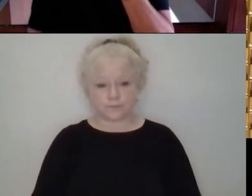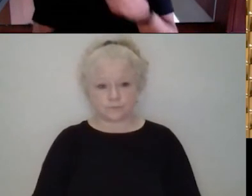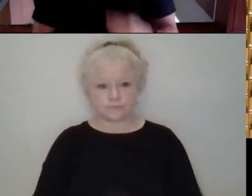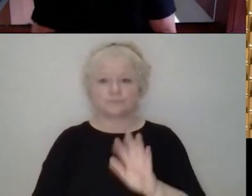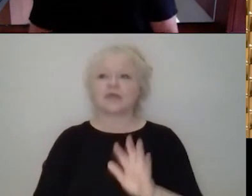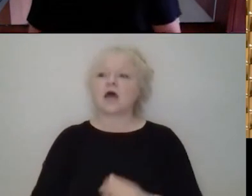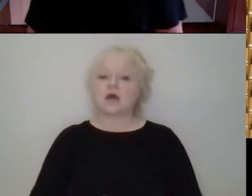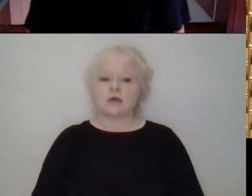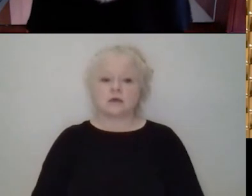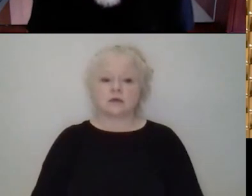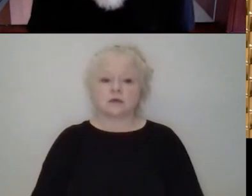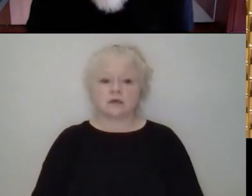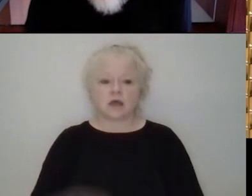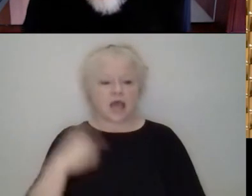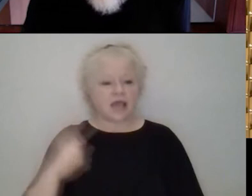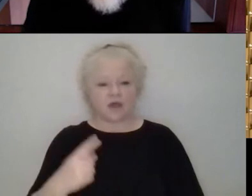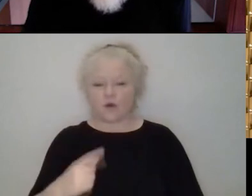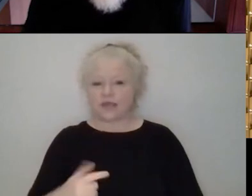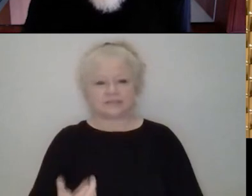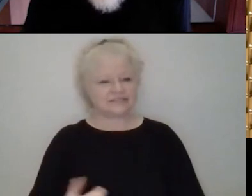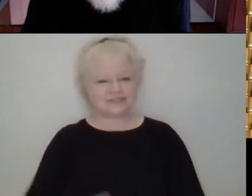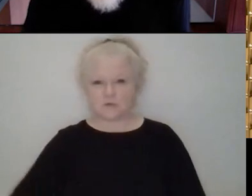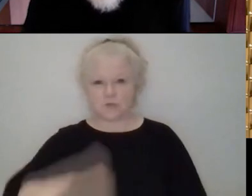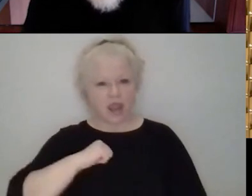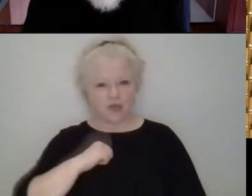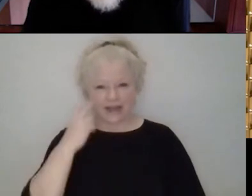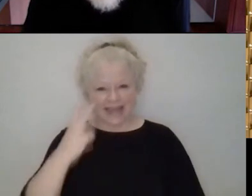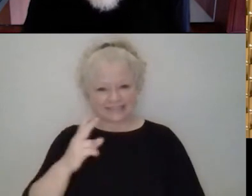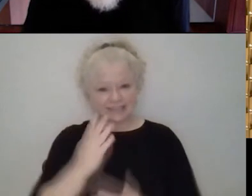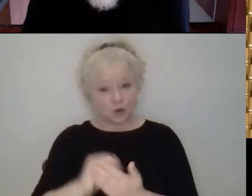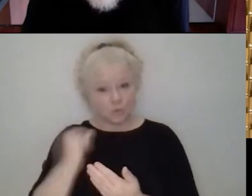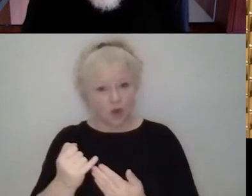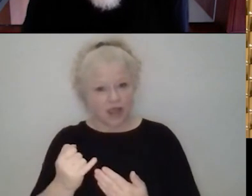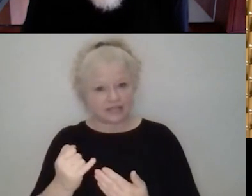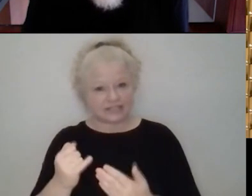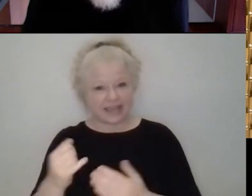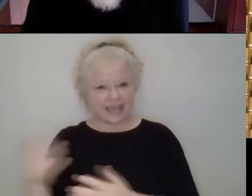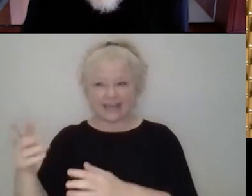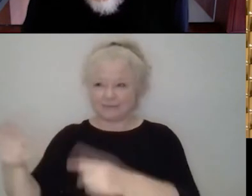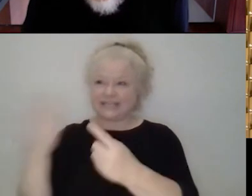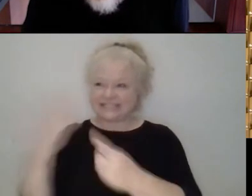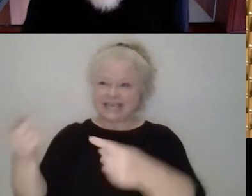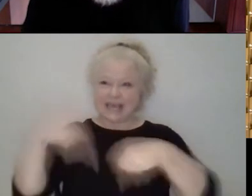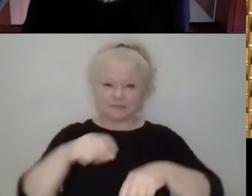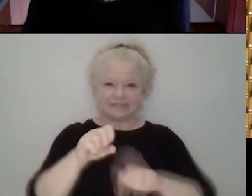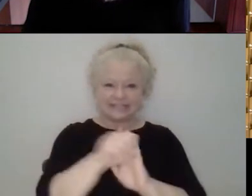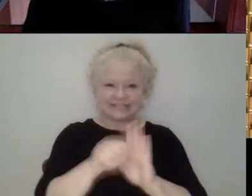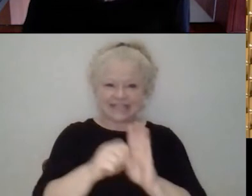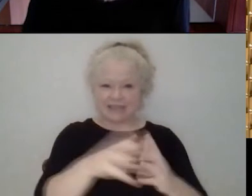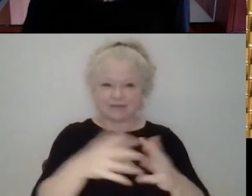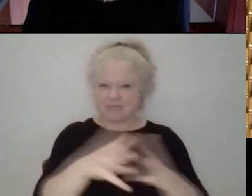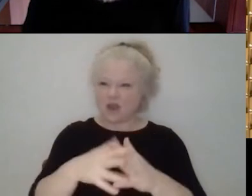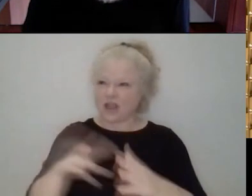that I'm always so proud when I see some of your projects that actually make it to the States, right? Like you said, like Atlanta and